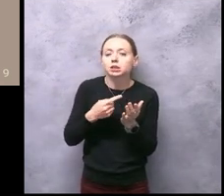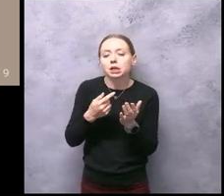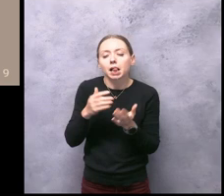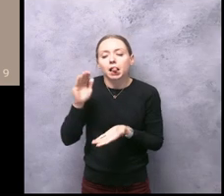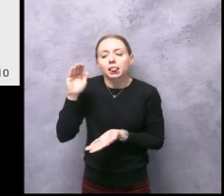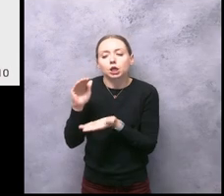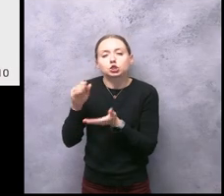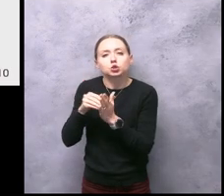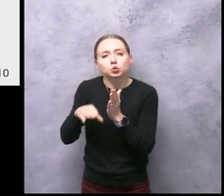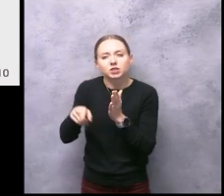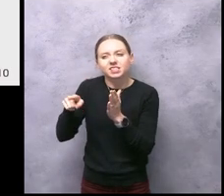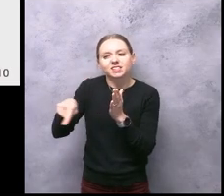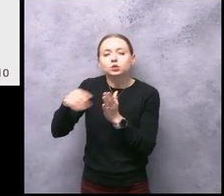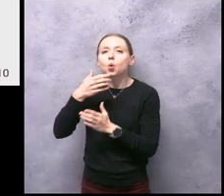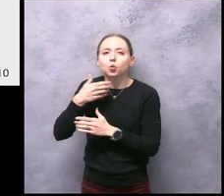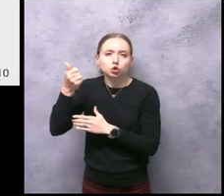neighborhoods.